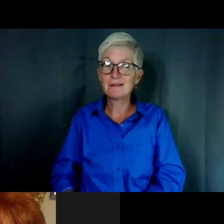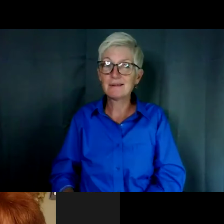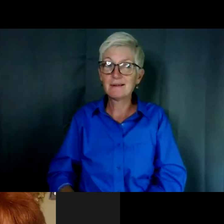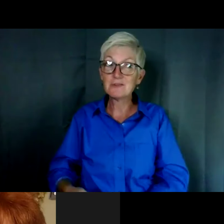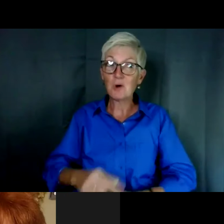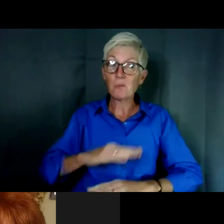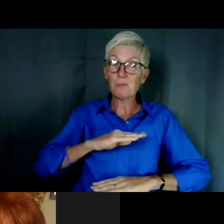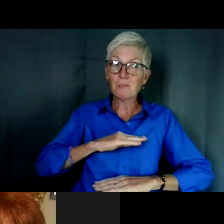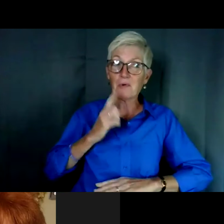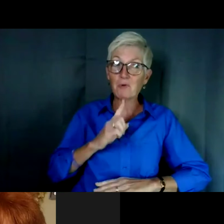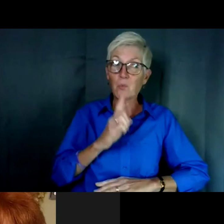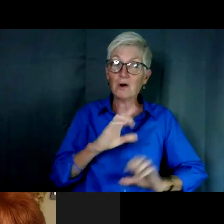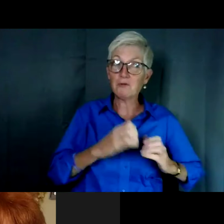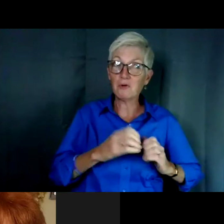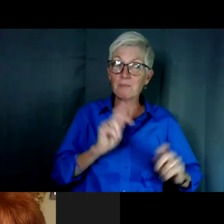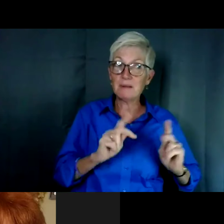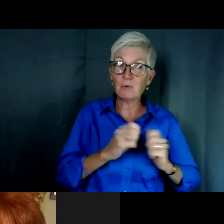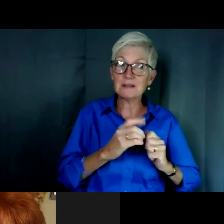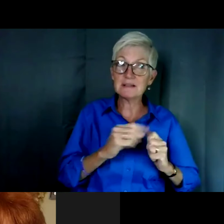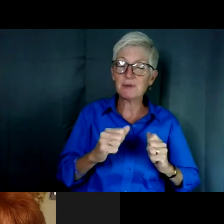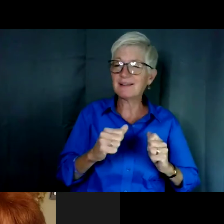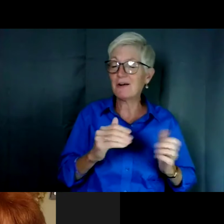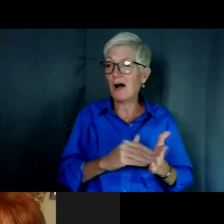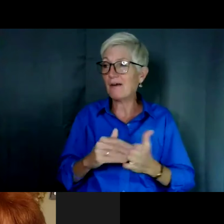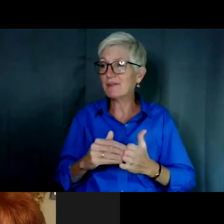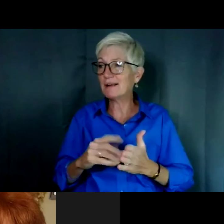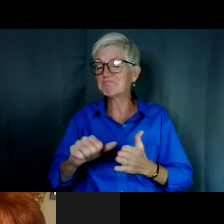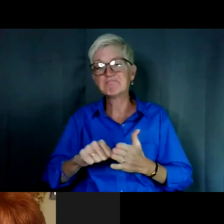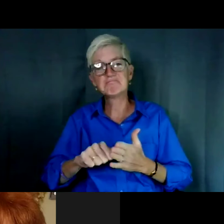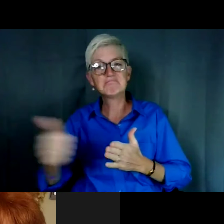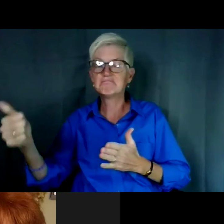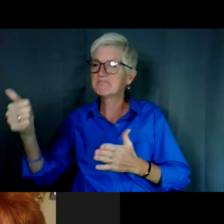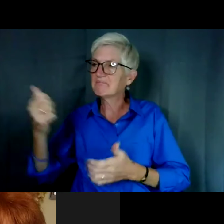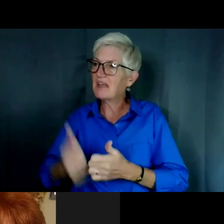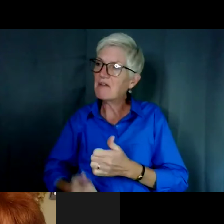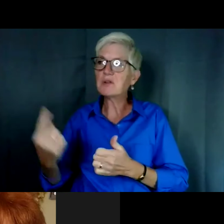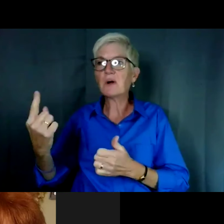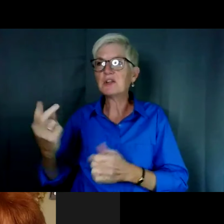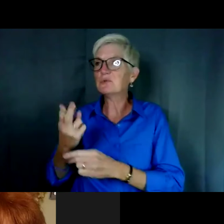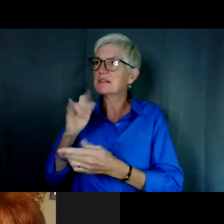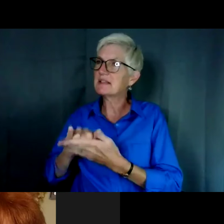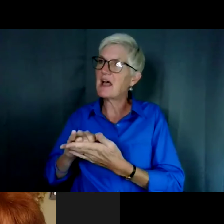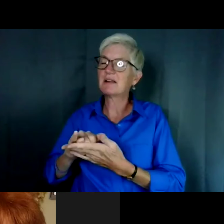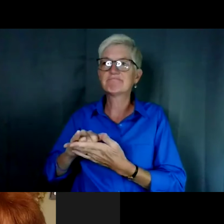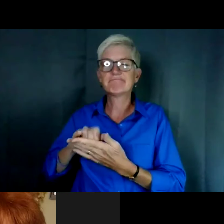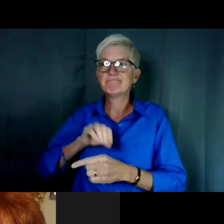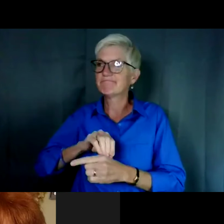you know, the people with disabilities, often translates to a universal impact.